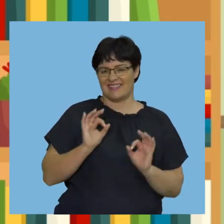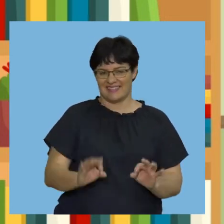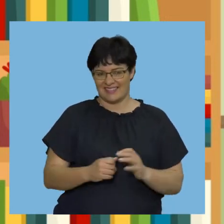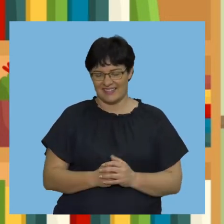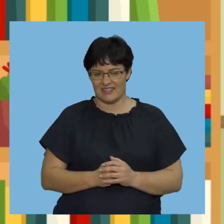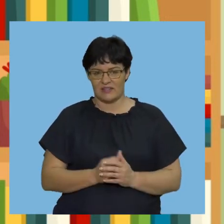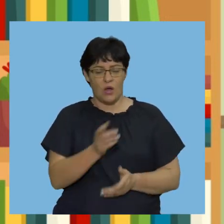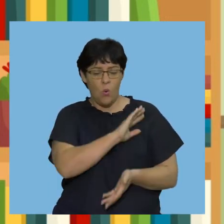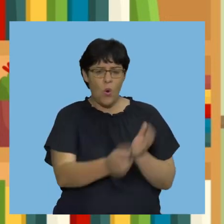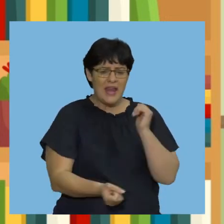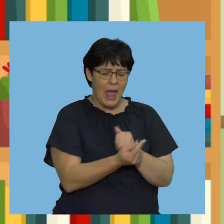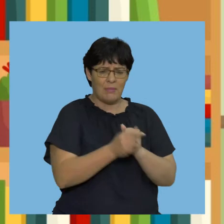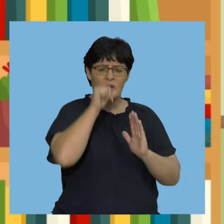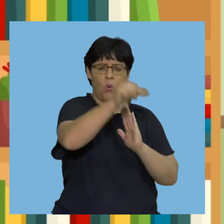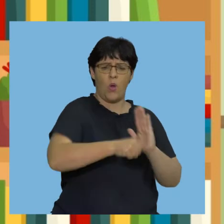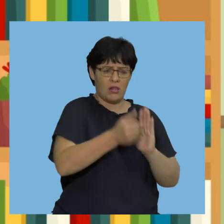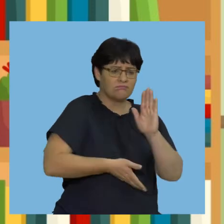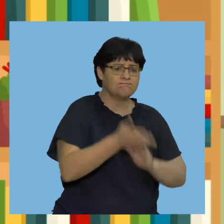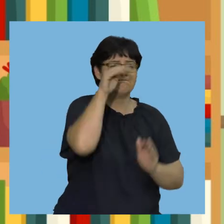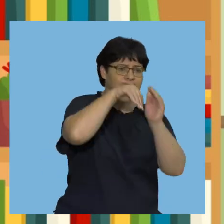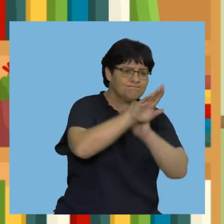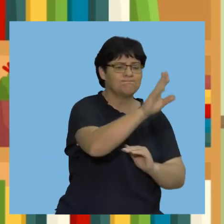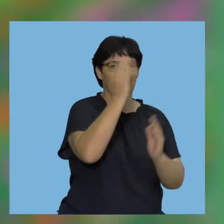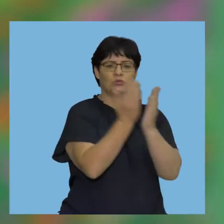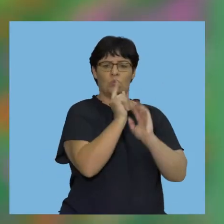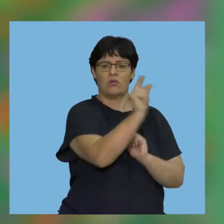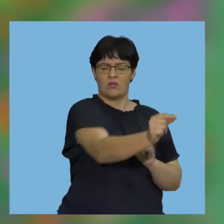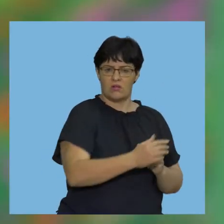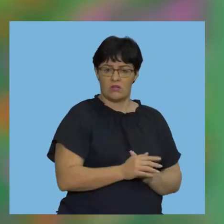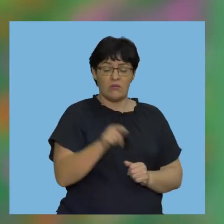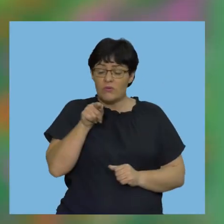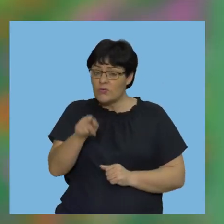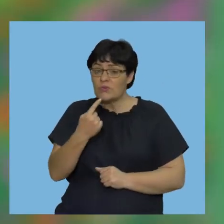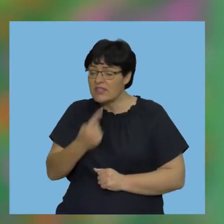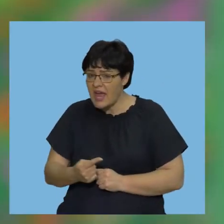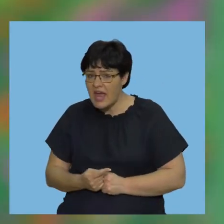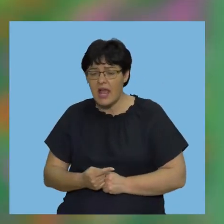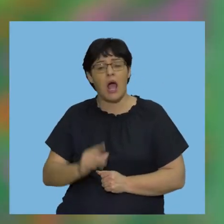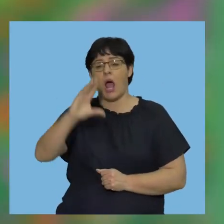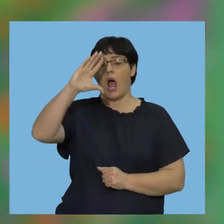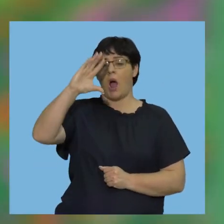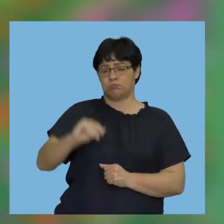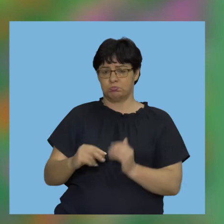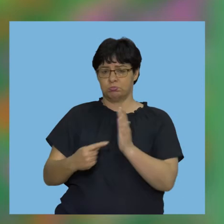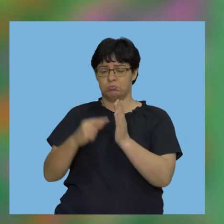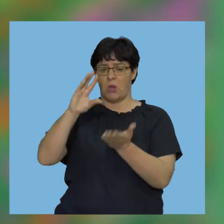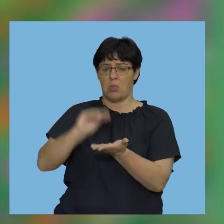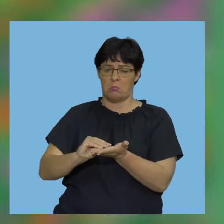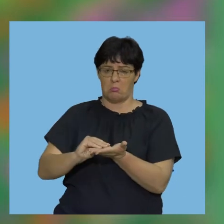Lovely! What happened to her tire on the way to school? You say, it got a